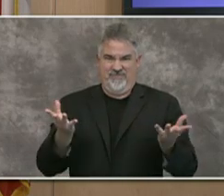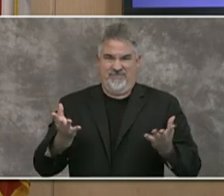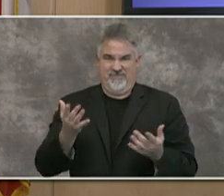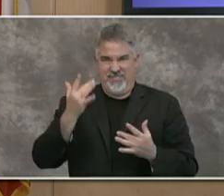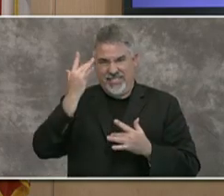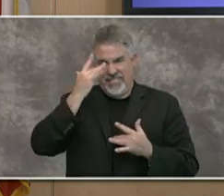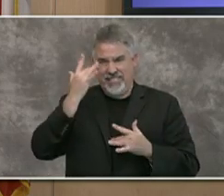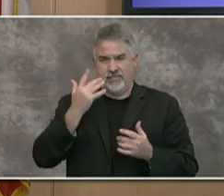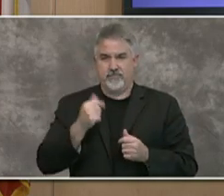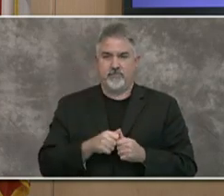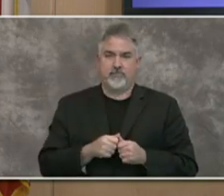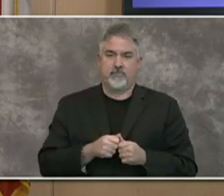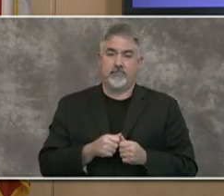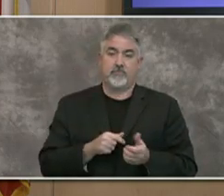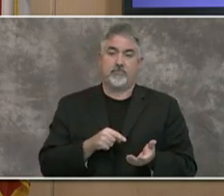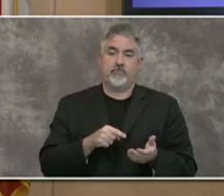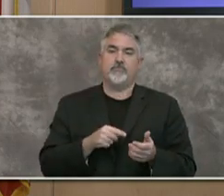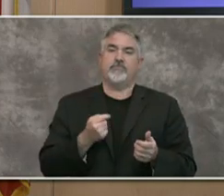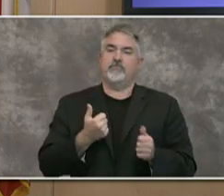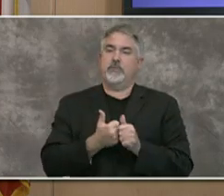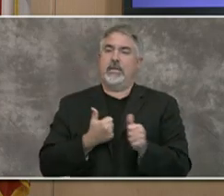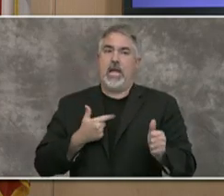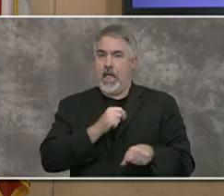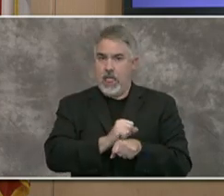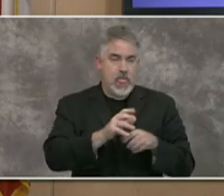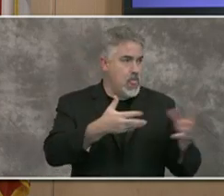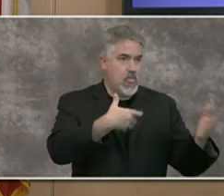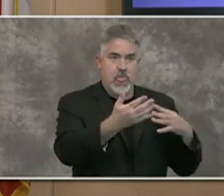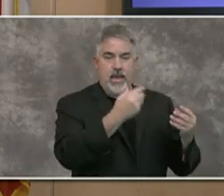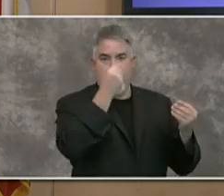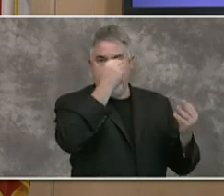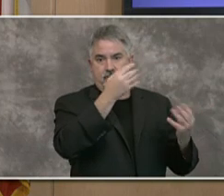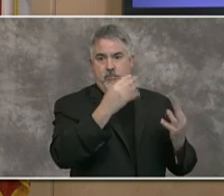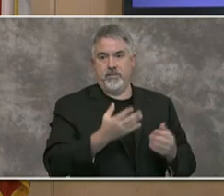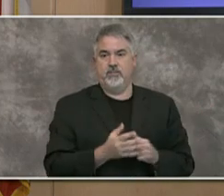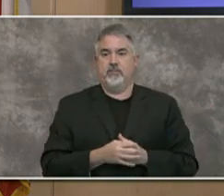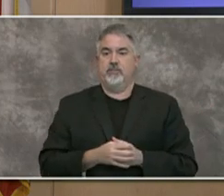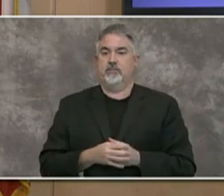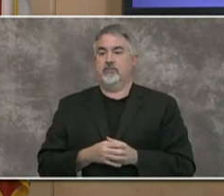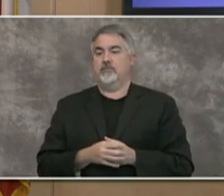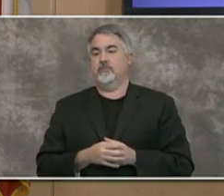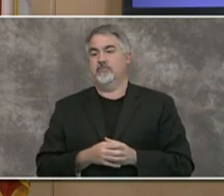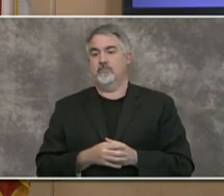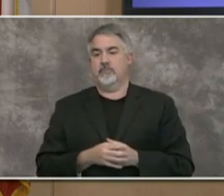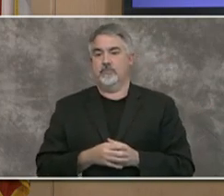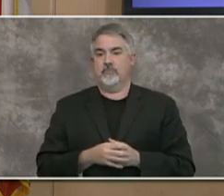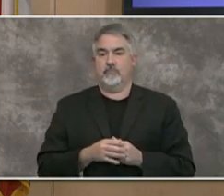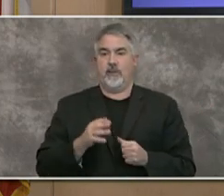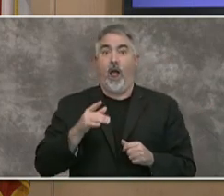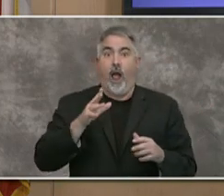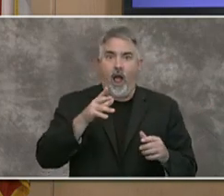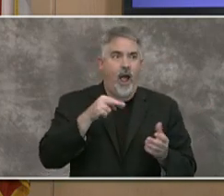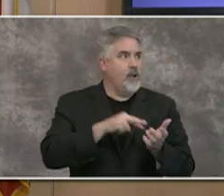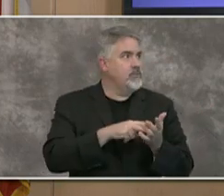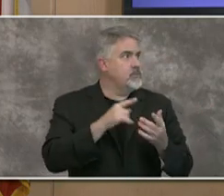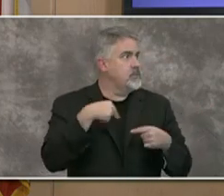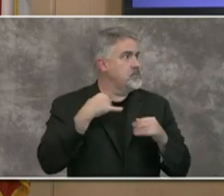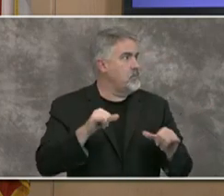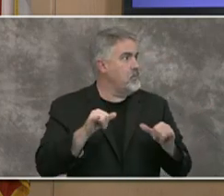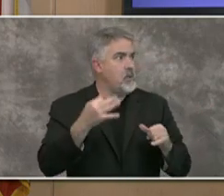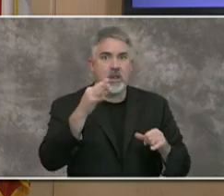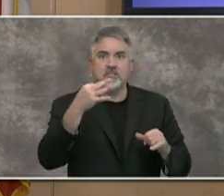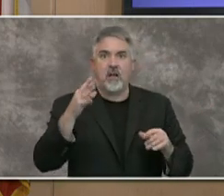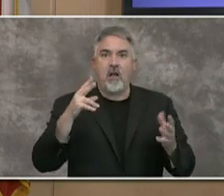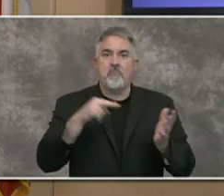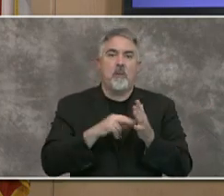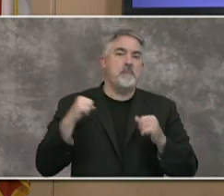number, it is a lagging indicator, and the fact that that number hasn't gone up in a couple of days should not indicate anything in particular.